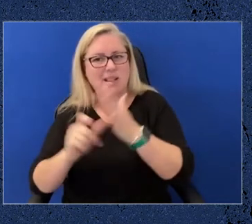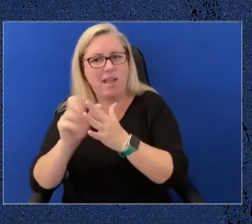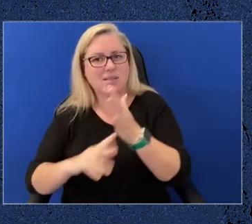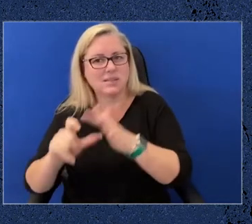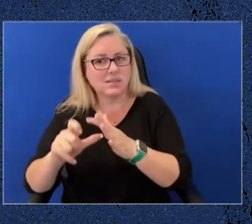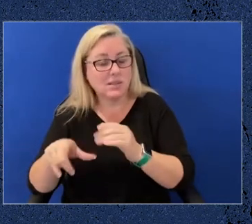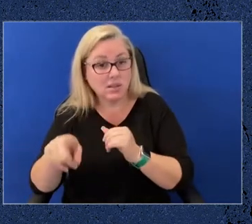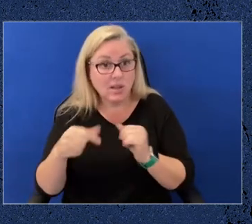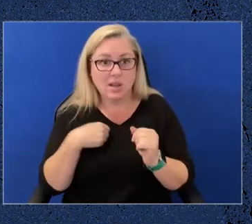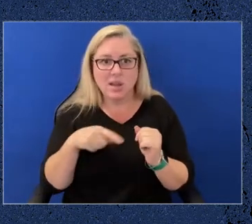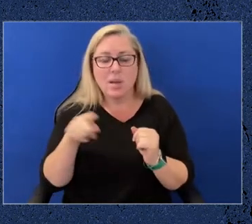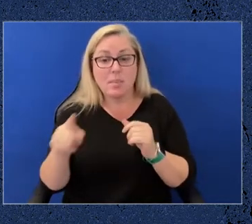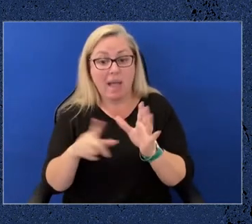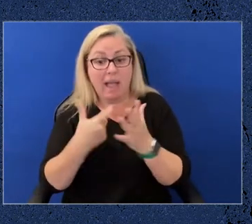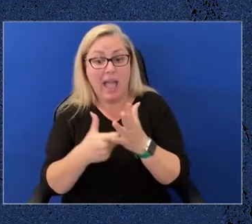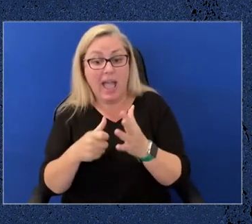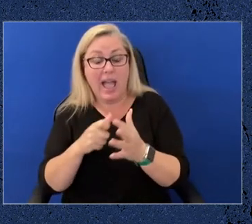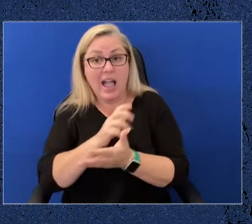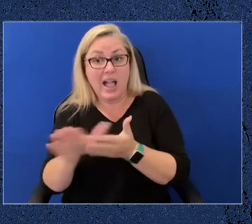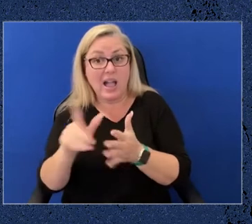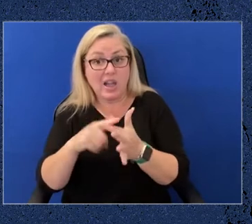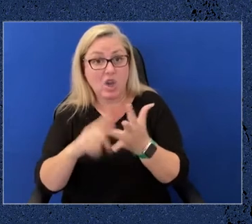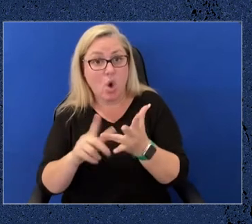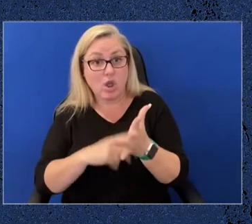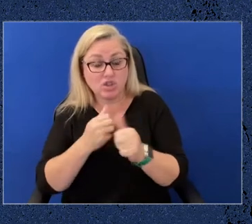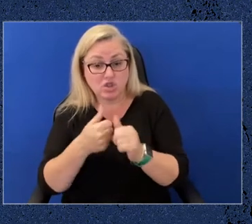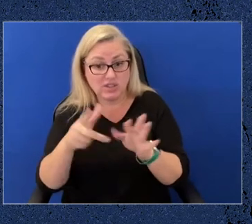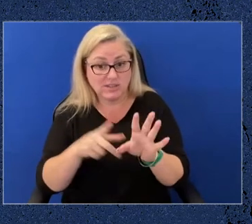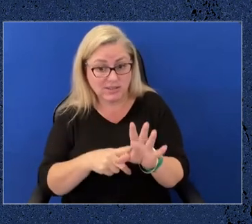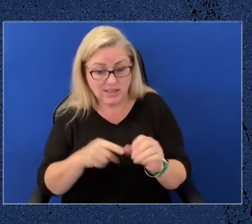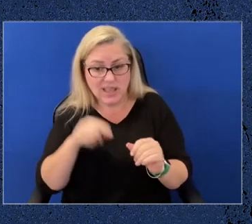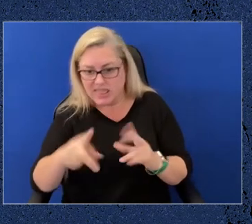because they were viewing occupation of this cave from purely an economic resource